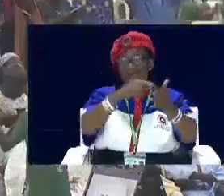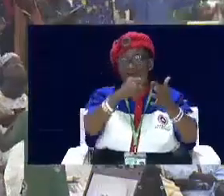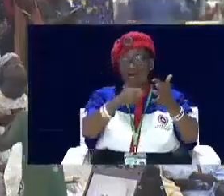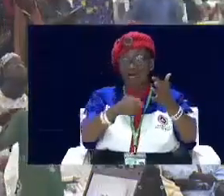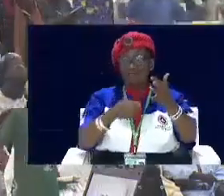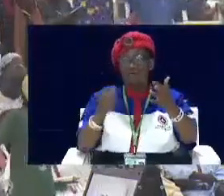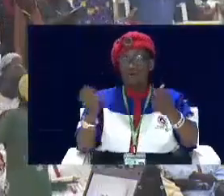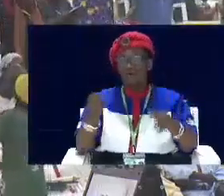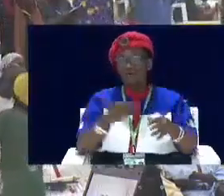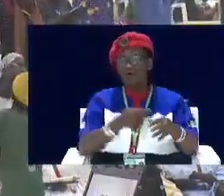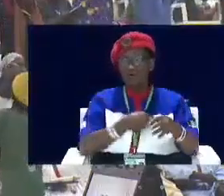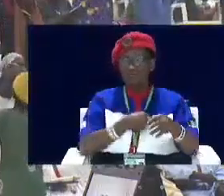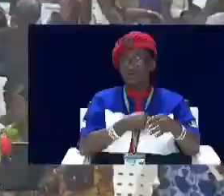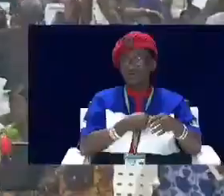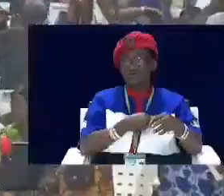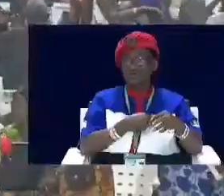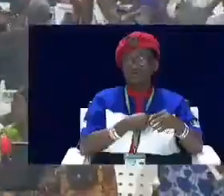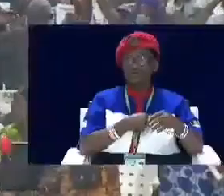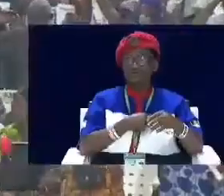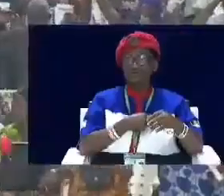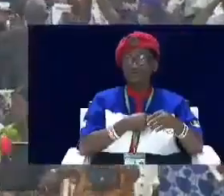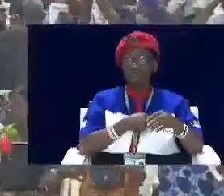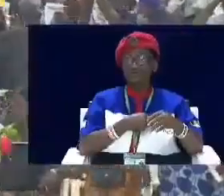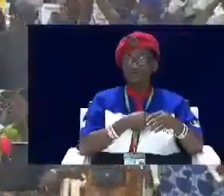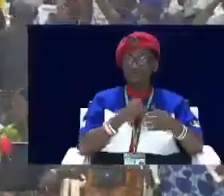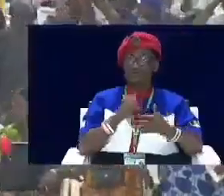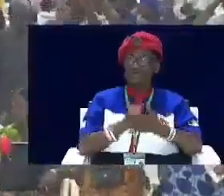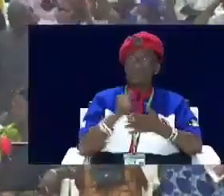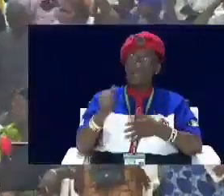you. Amen.